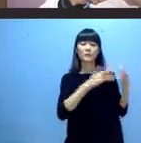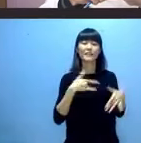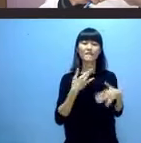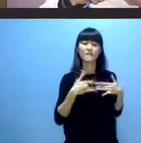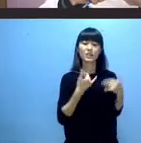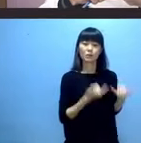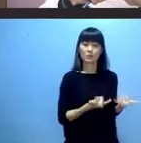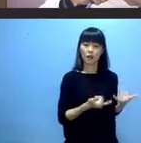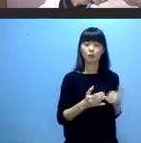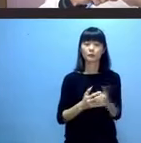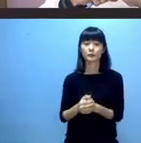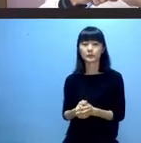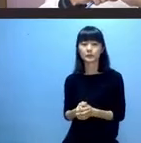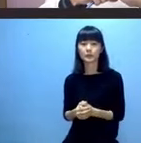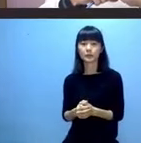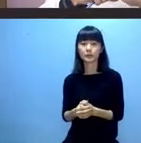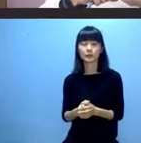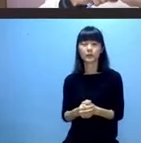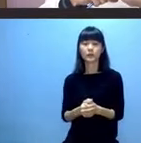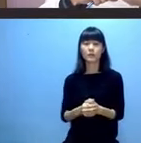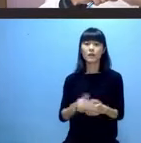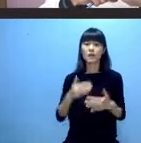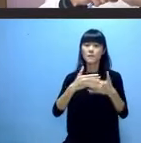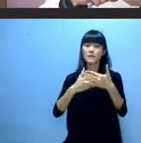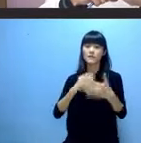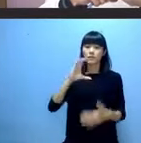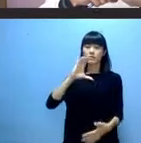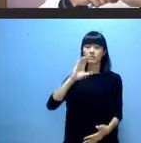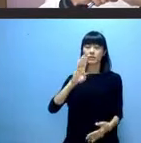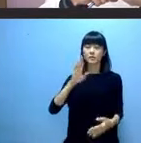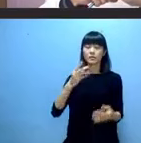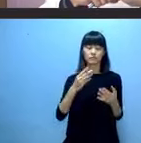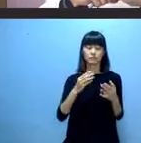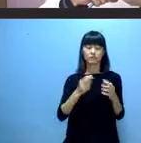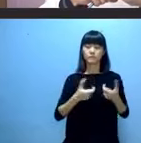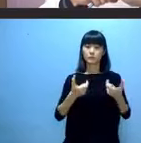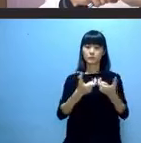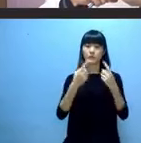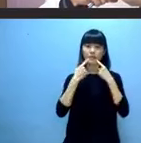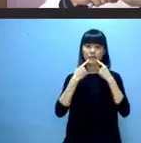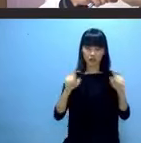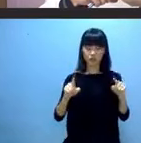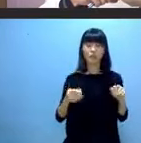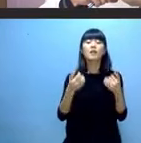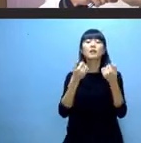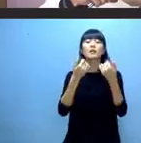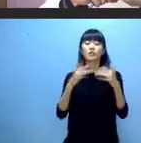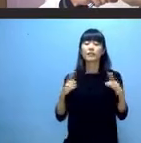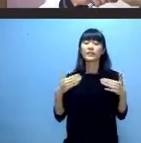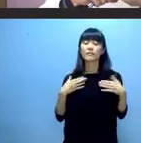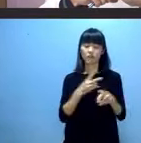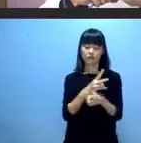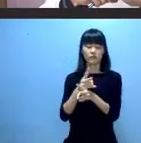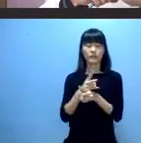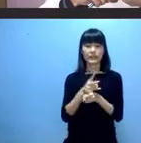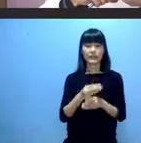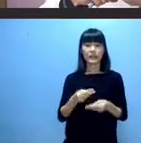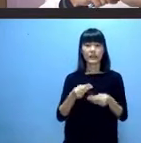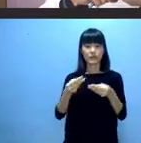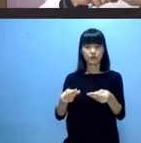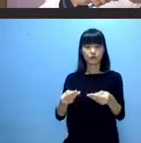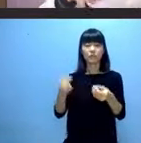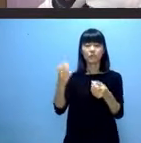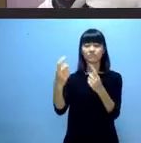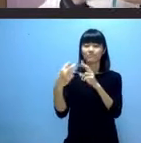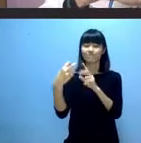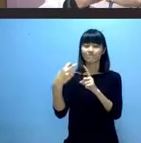So before the circuit breaker measures were announced, there were already a couple of caregivers that texted me and said, "Hey, Deborah,